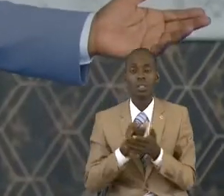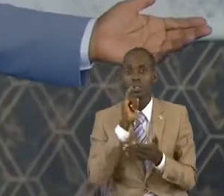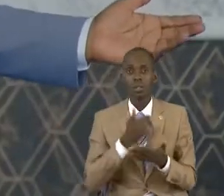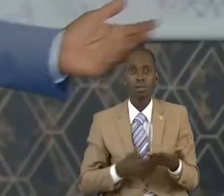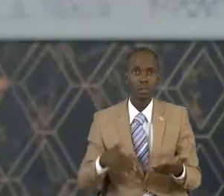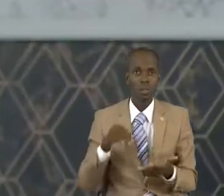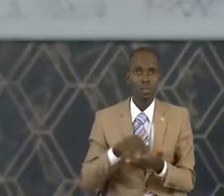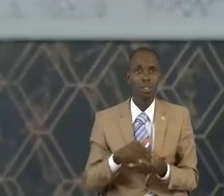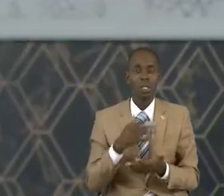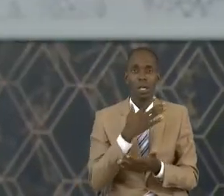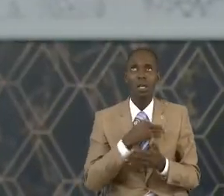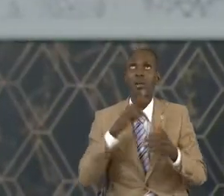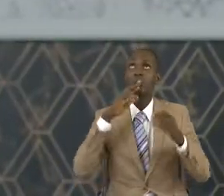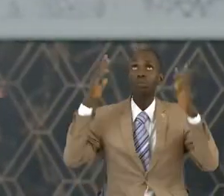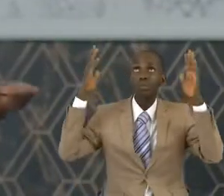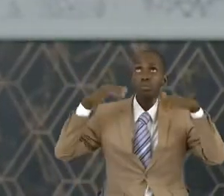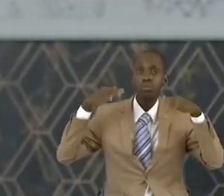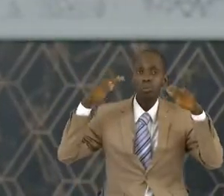man